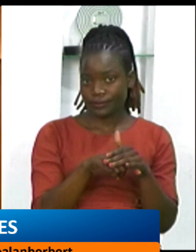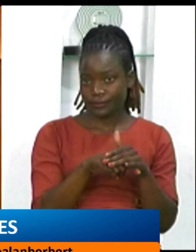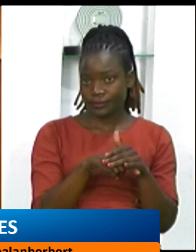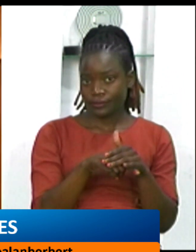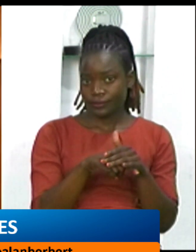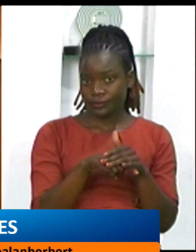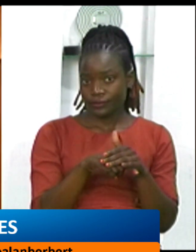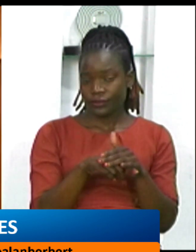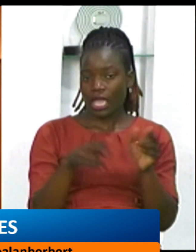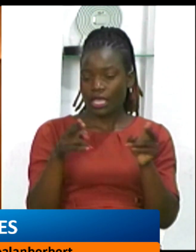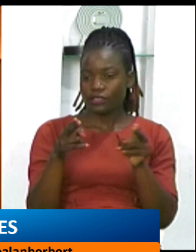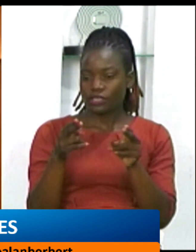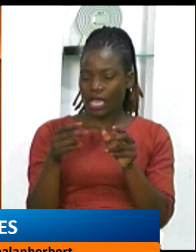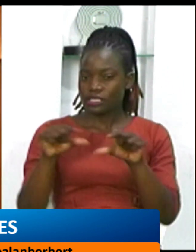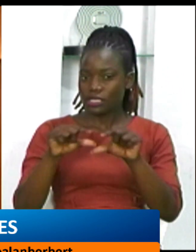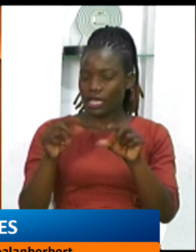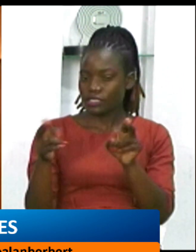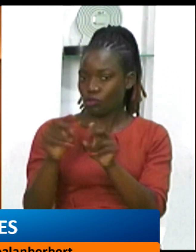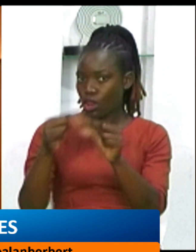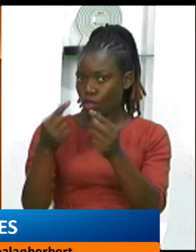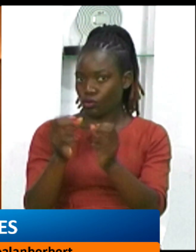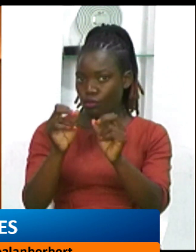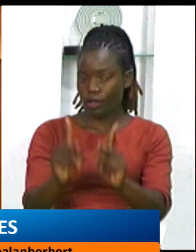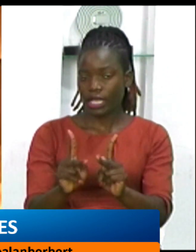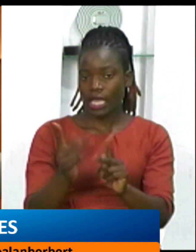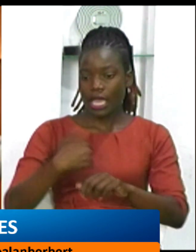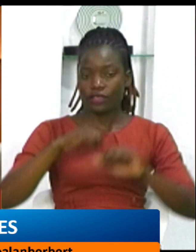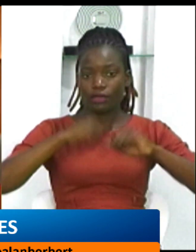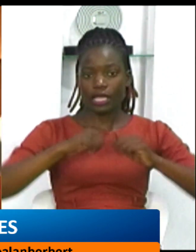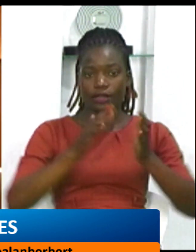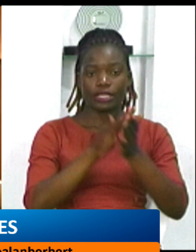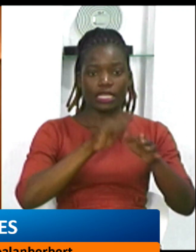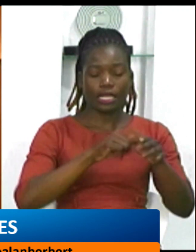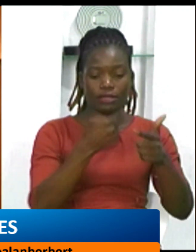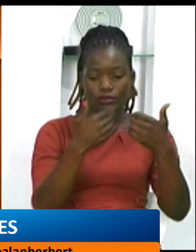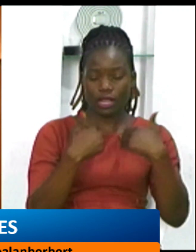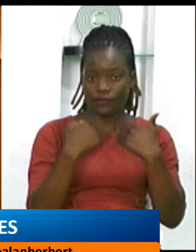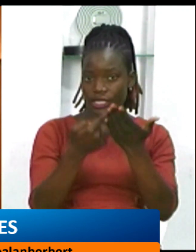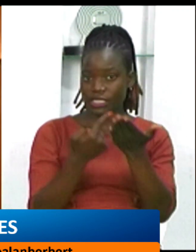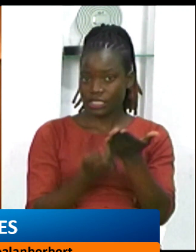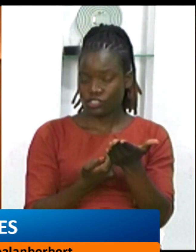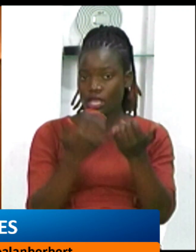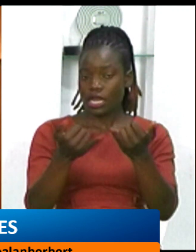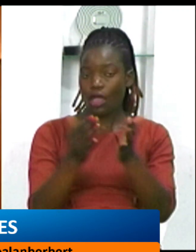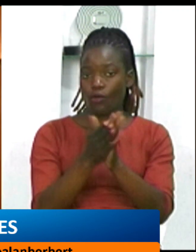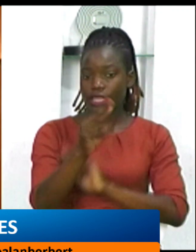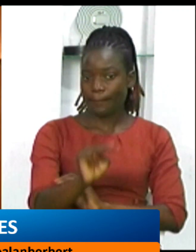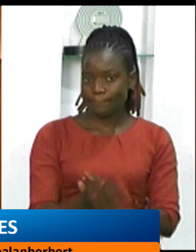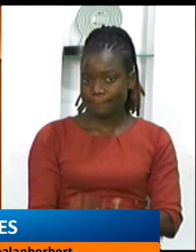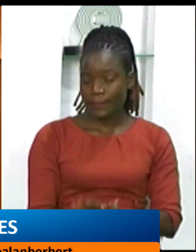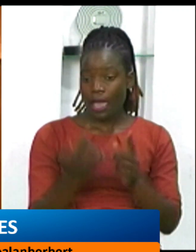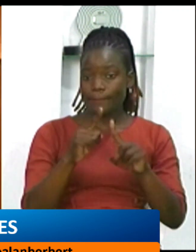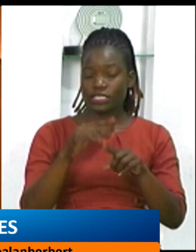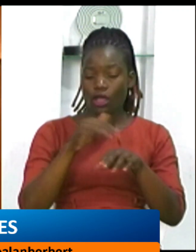a small section, it is okay. We agree with the timings and we'll have that discussion now with them. But on the road